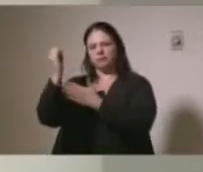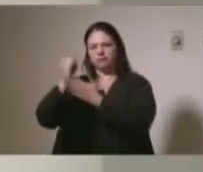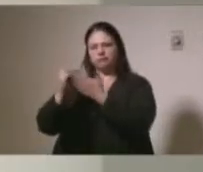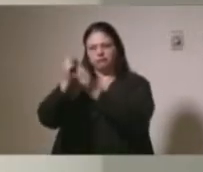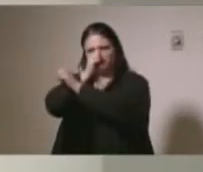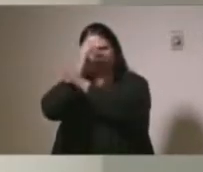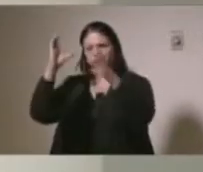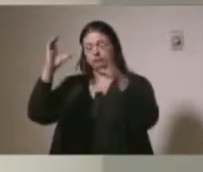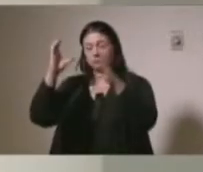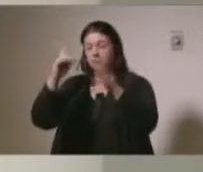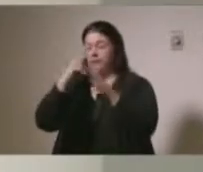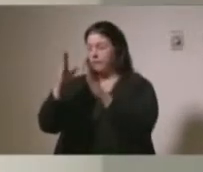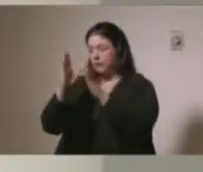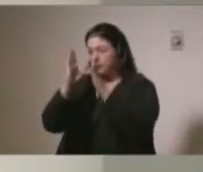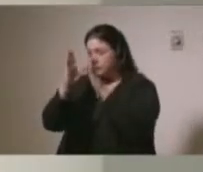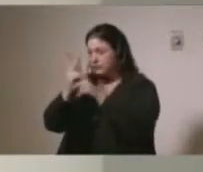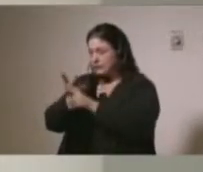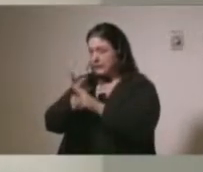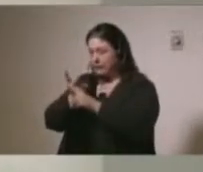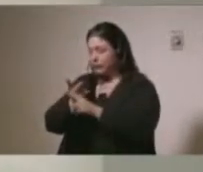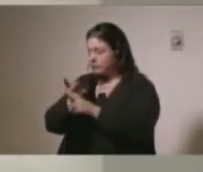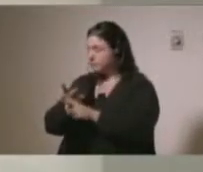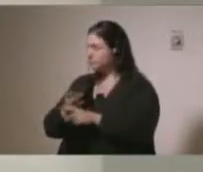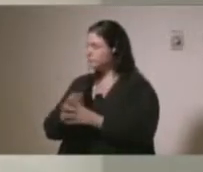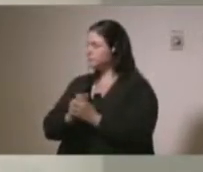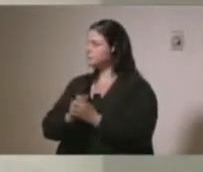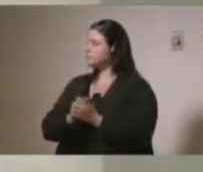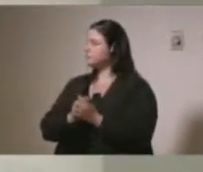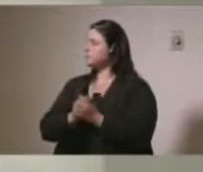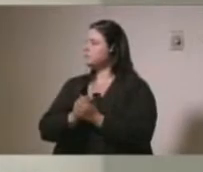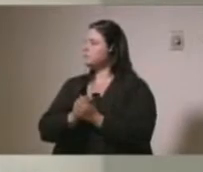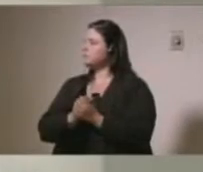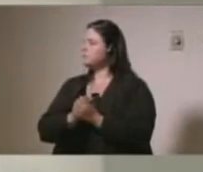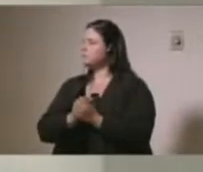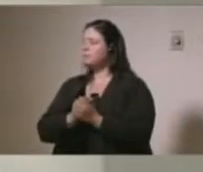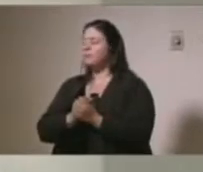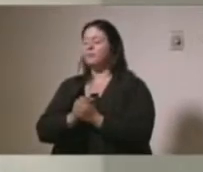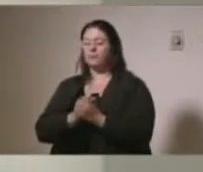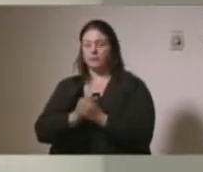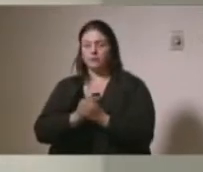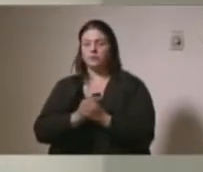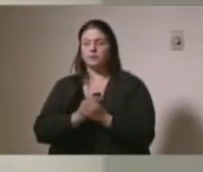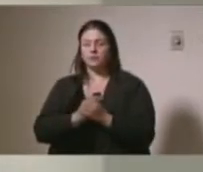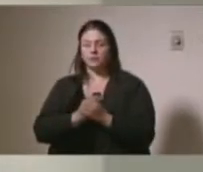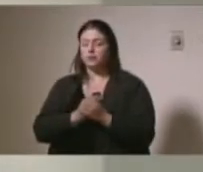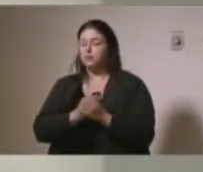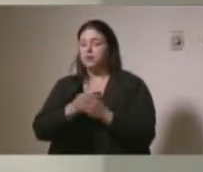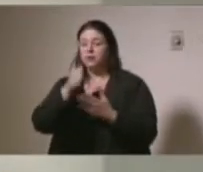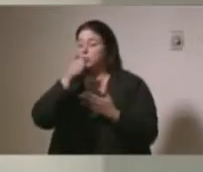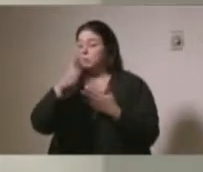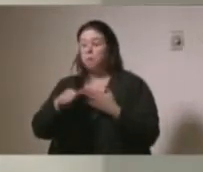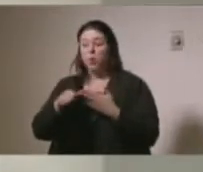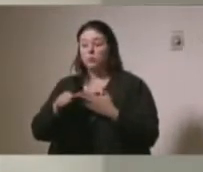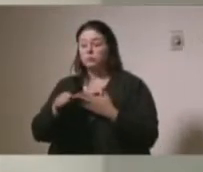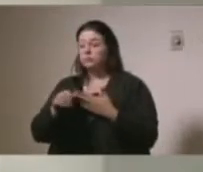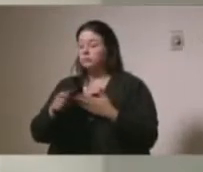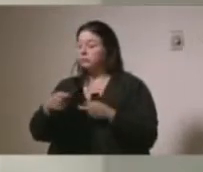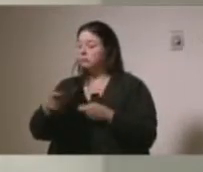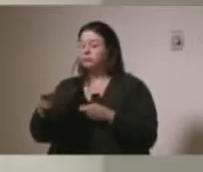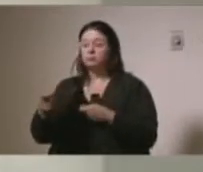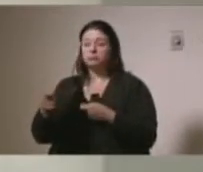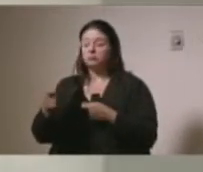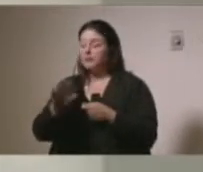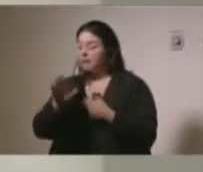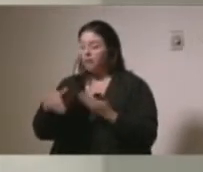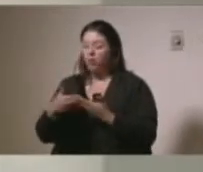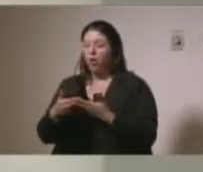carefully, the way Post is working is that everything it does comes